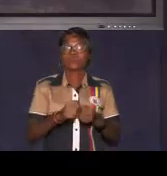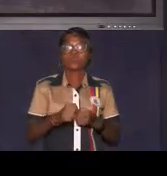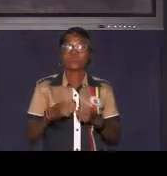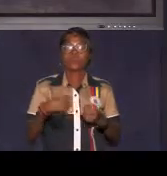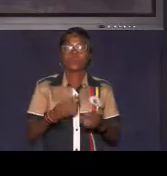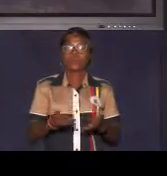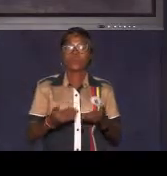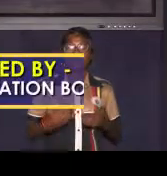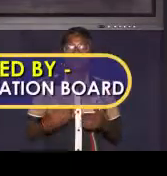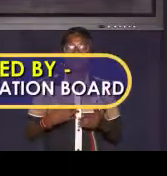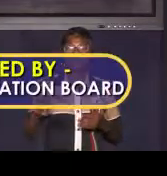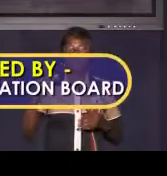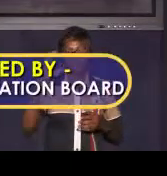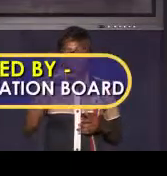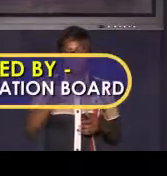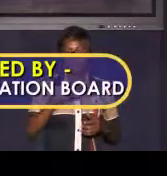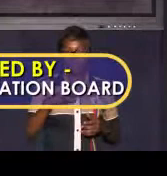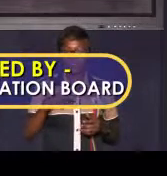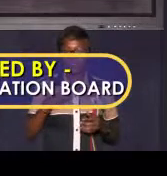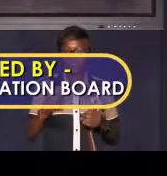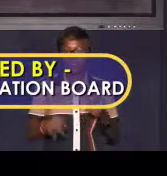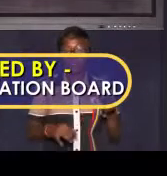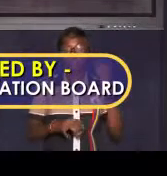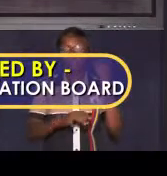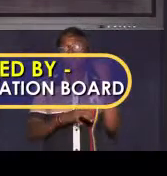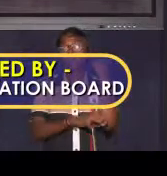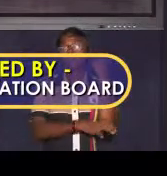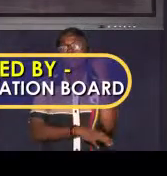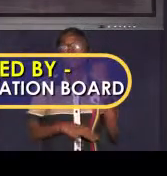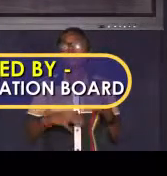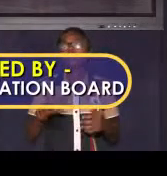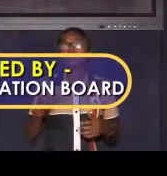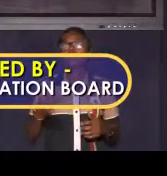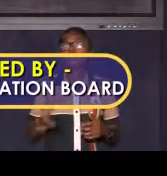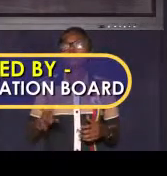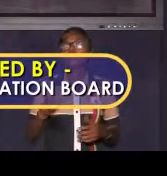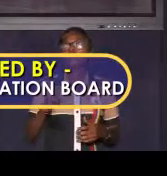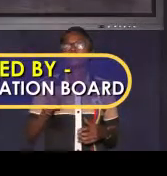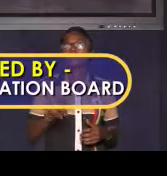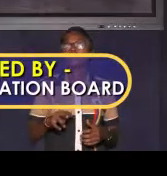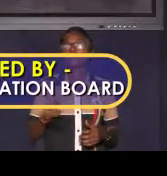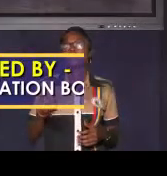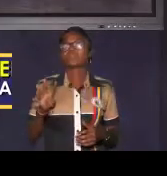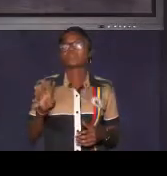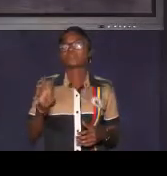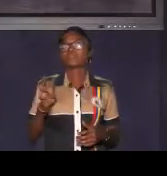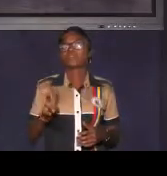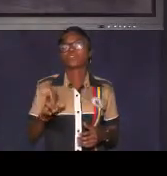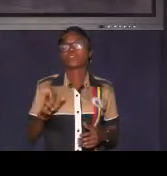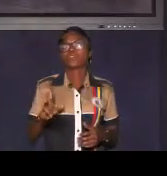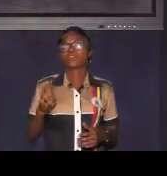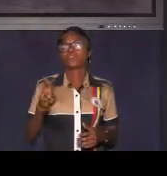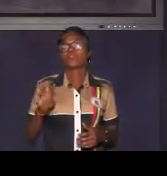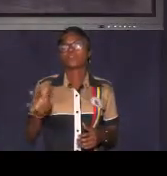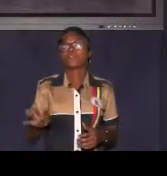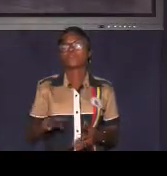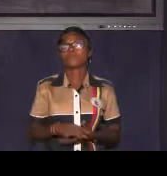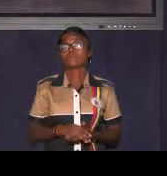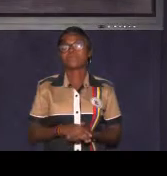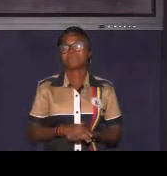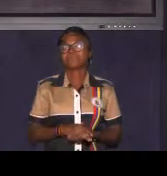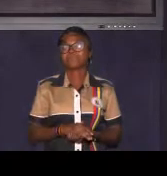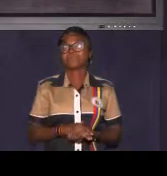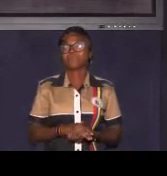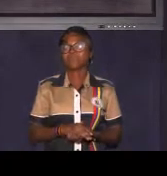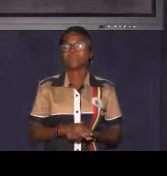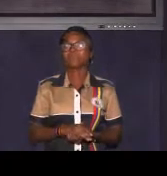gray areas. We want to find the square root of 324, so we decompose 324 using prime numbers. 2 is the